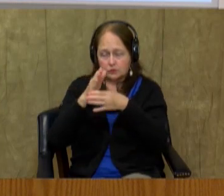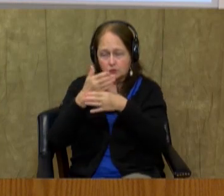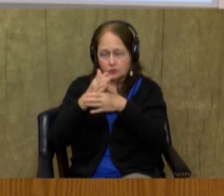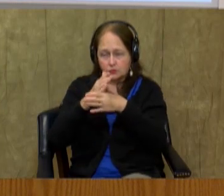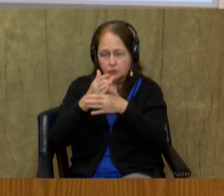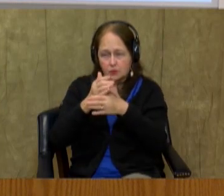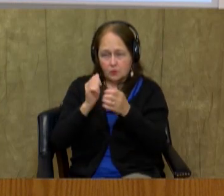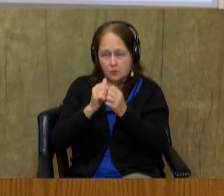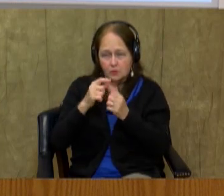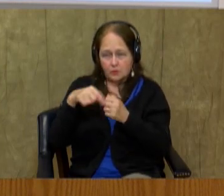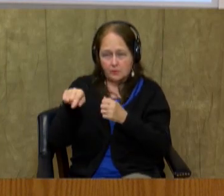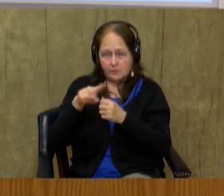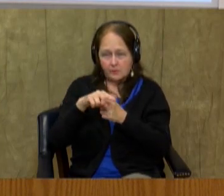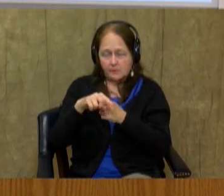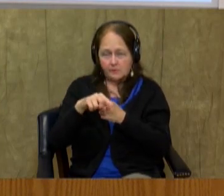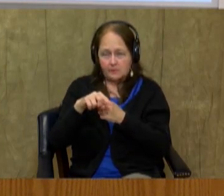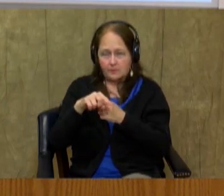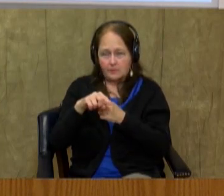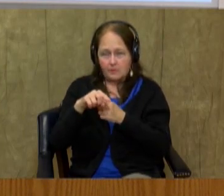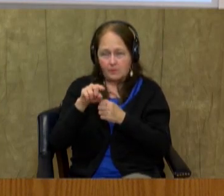something with you. Does